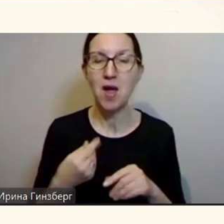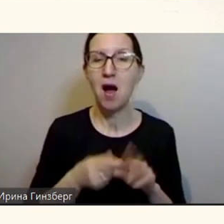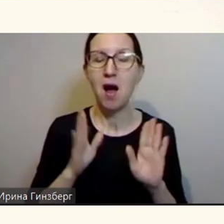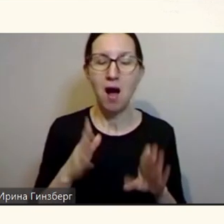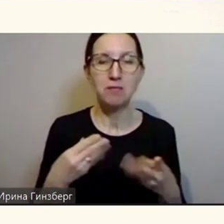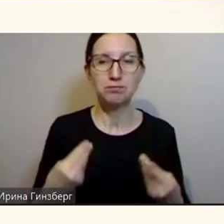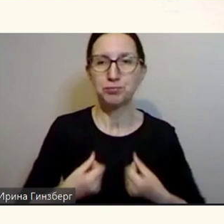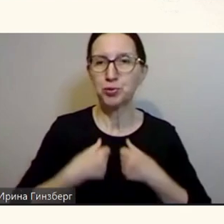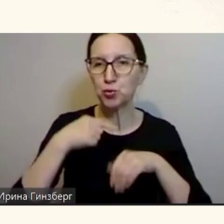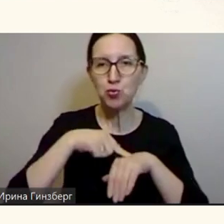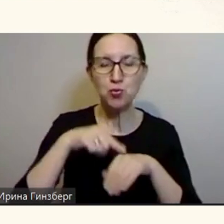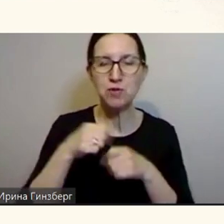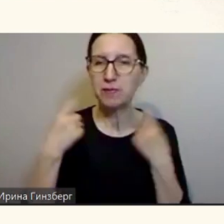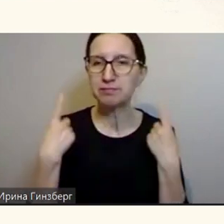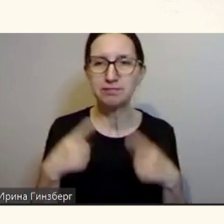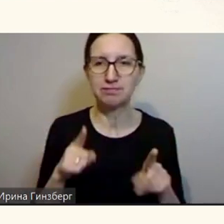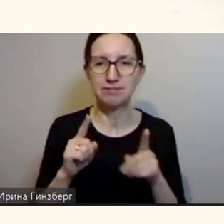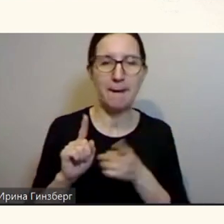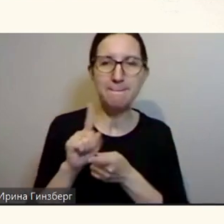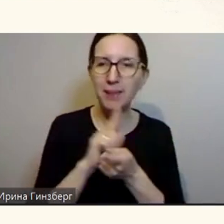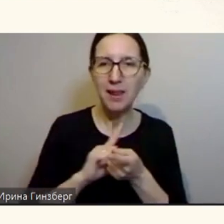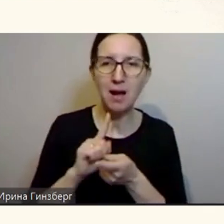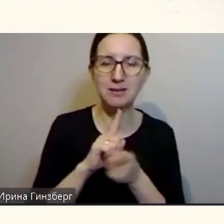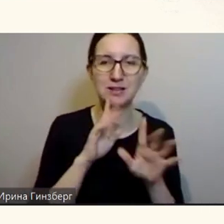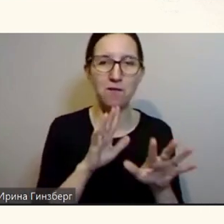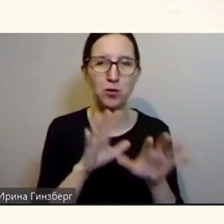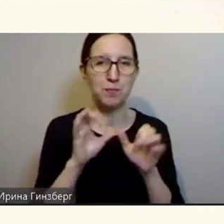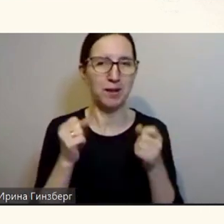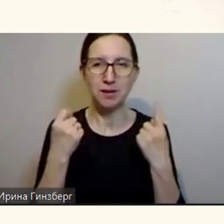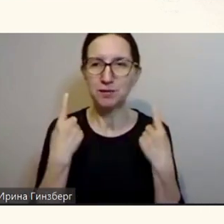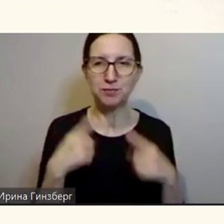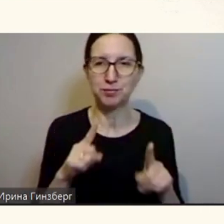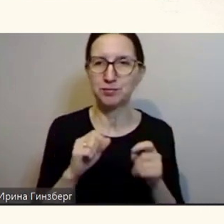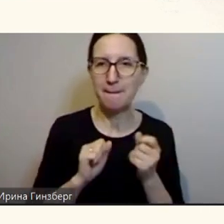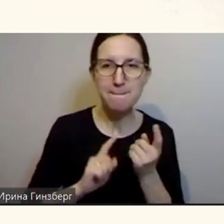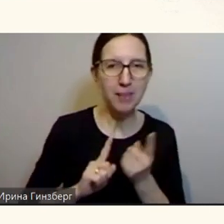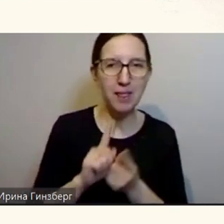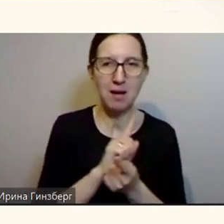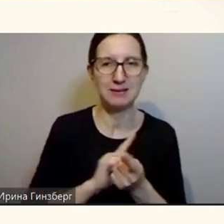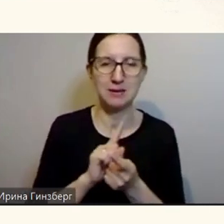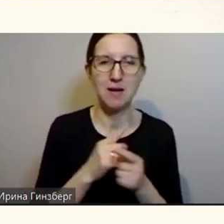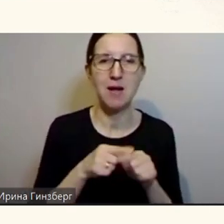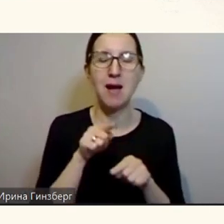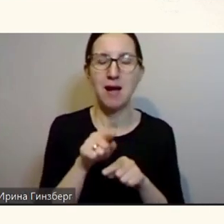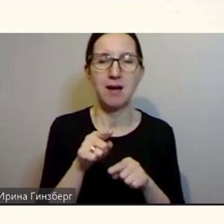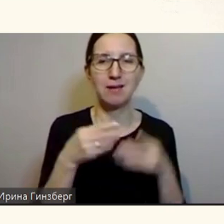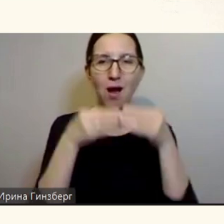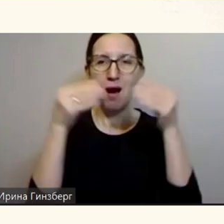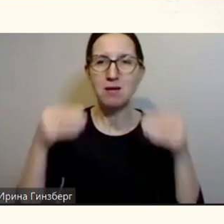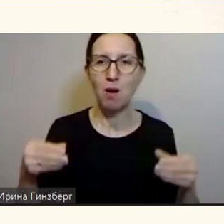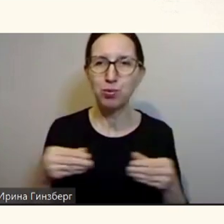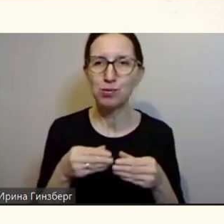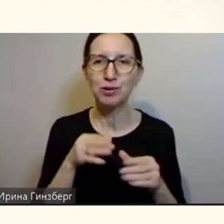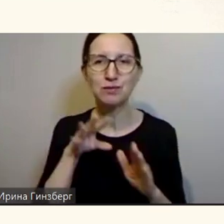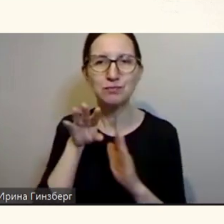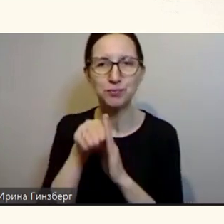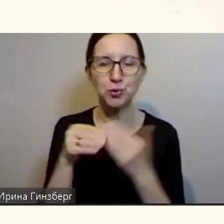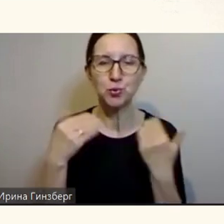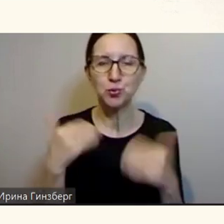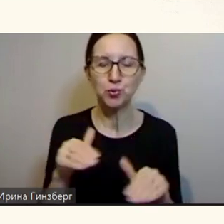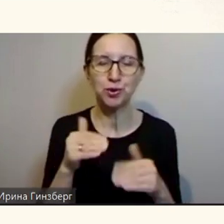now part of something else. And so these pieces can be either seen